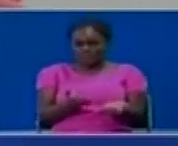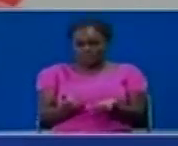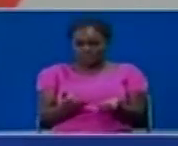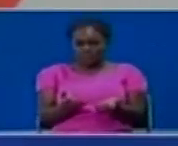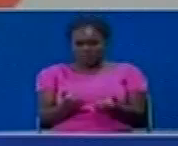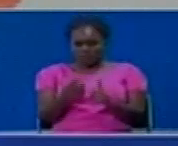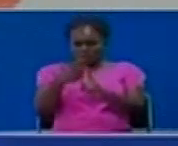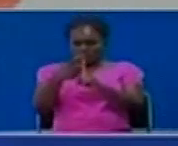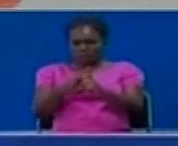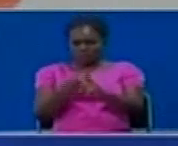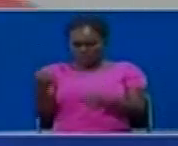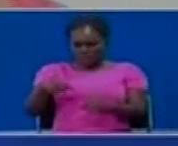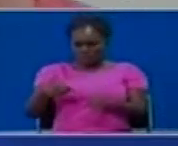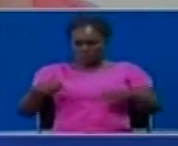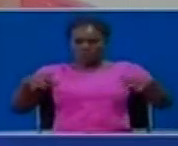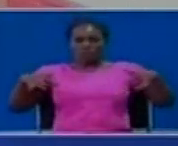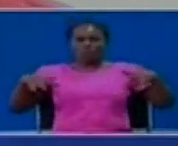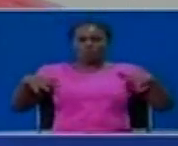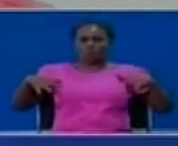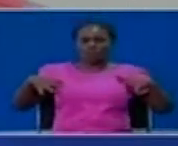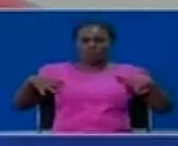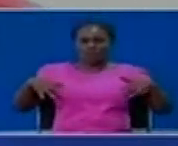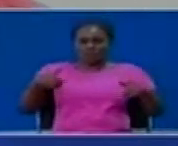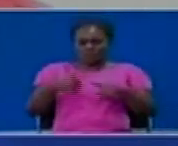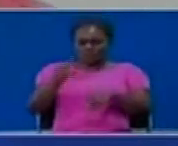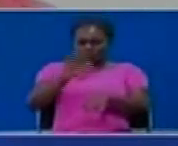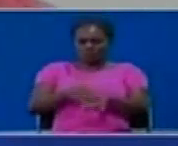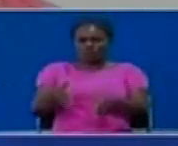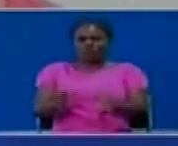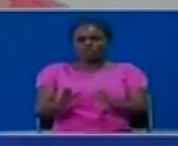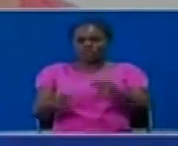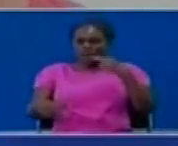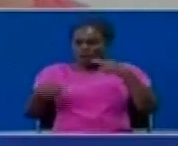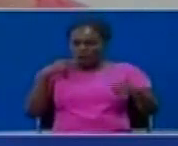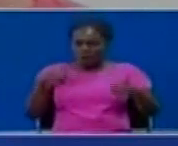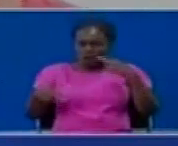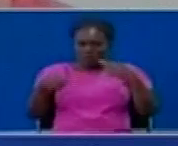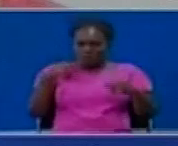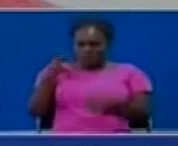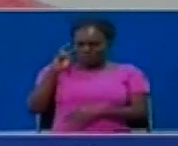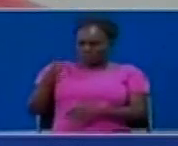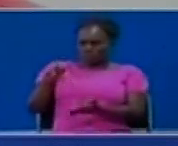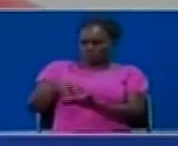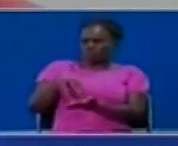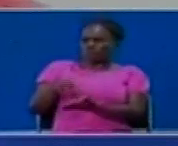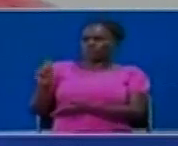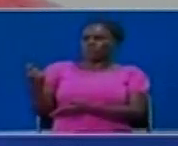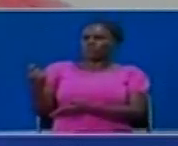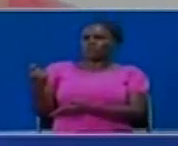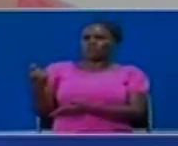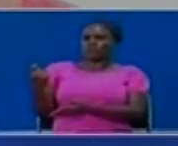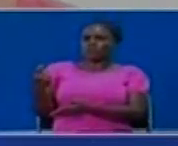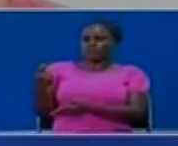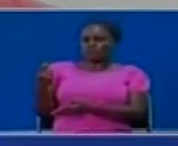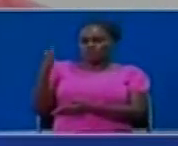came here for holiday. But on the way to the hotel, I saw the situation in Kenya, and I didn't know